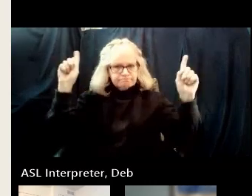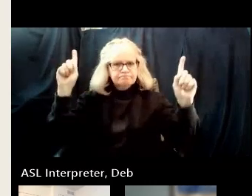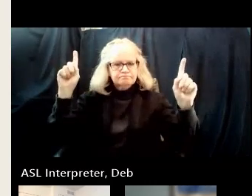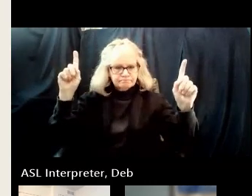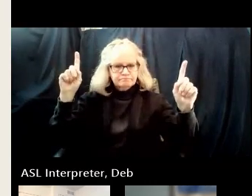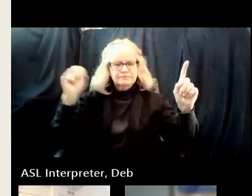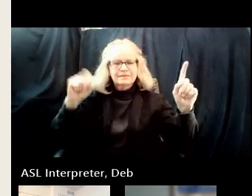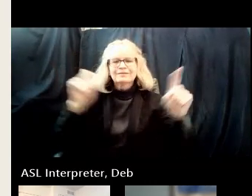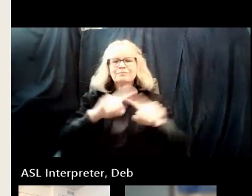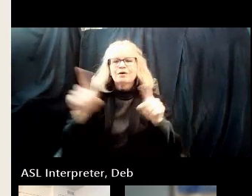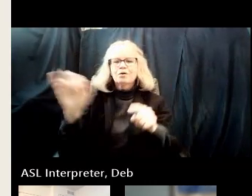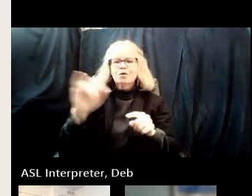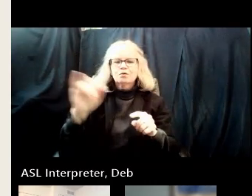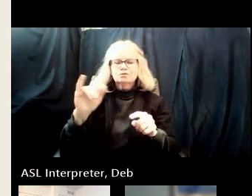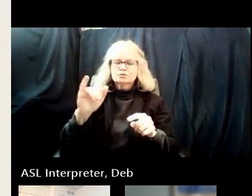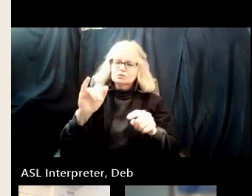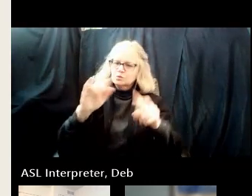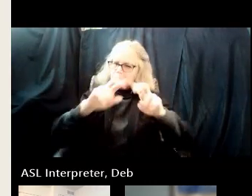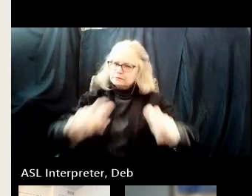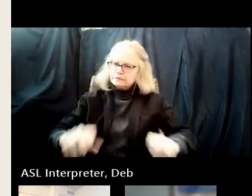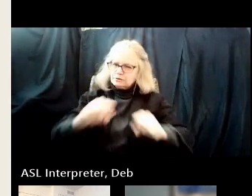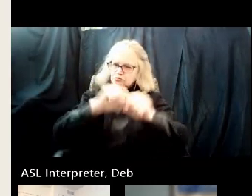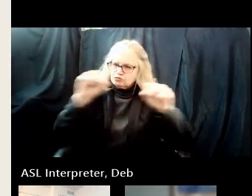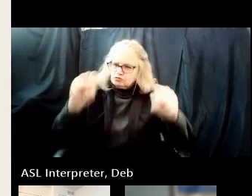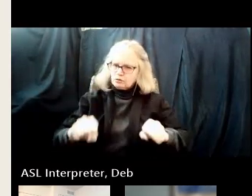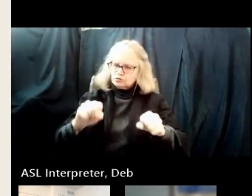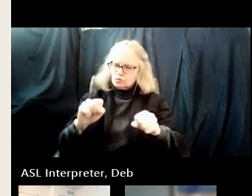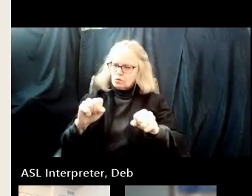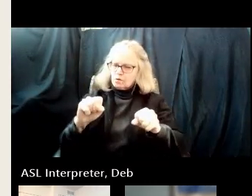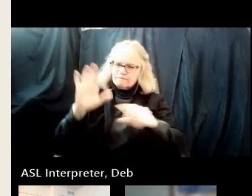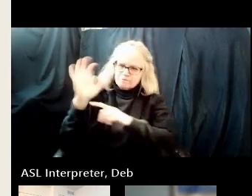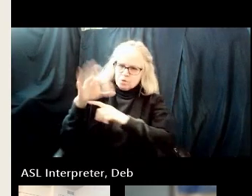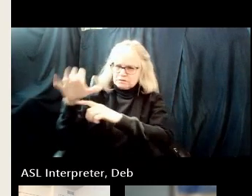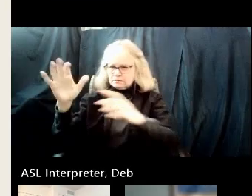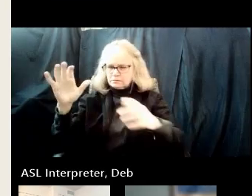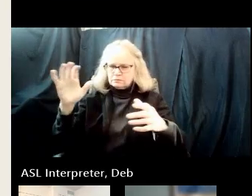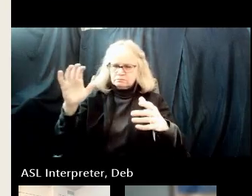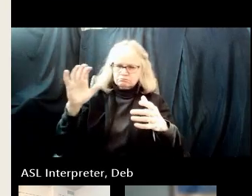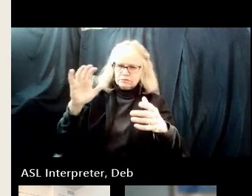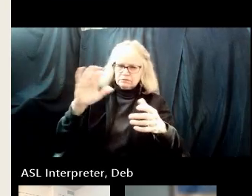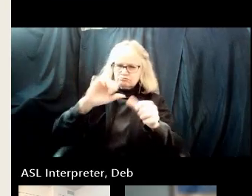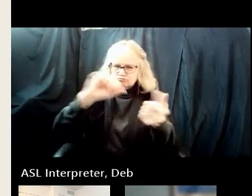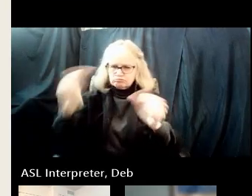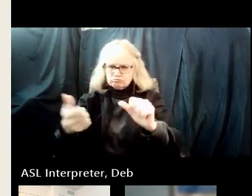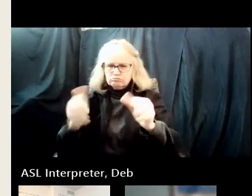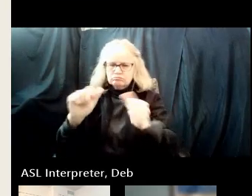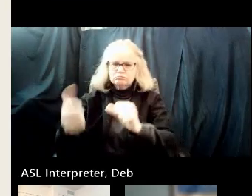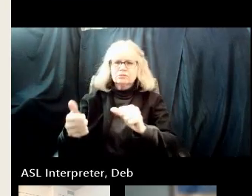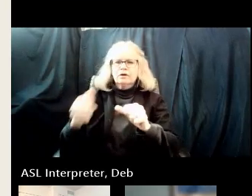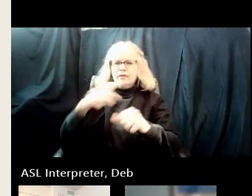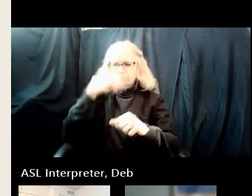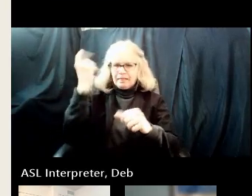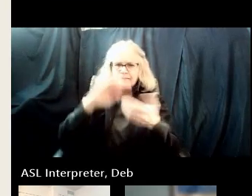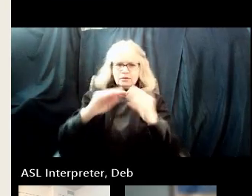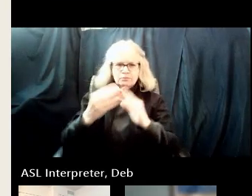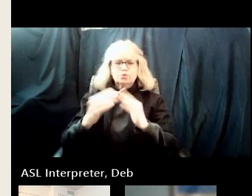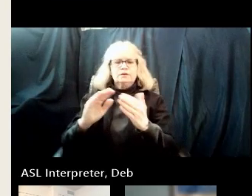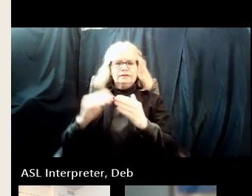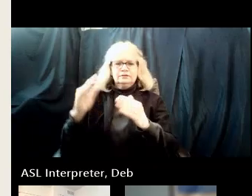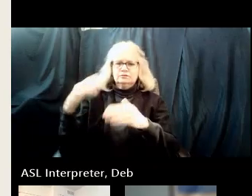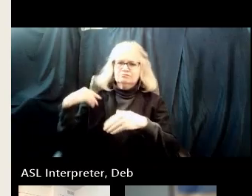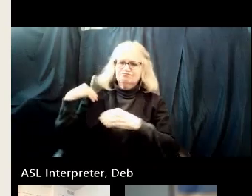to examine the structural forces that have shaped the lived experience of Black communities across